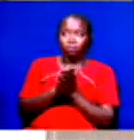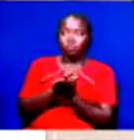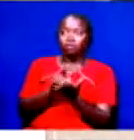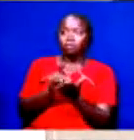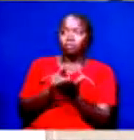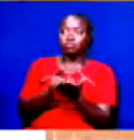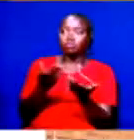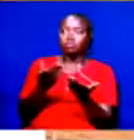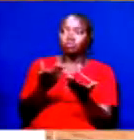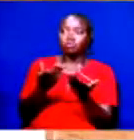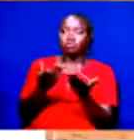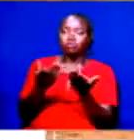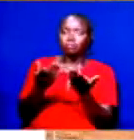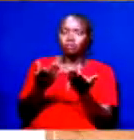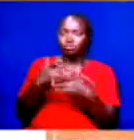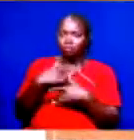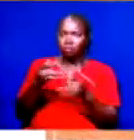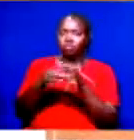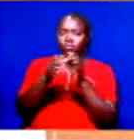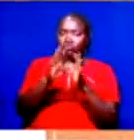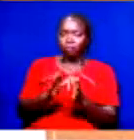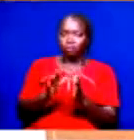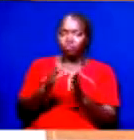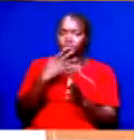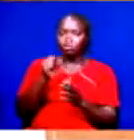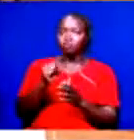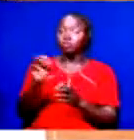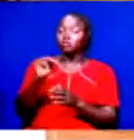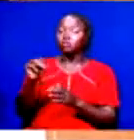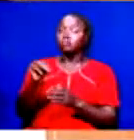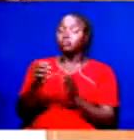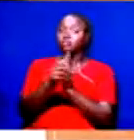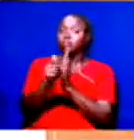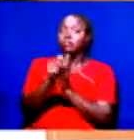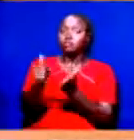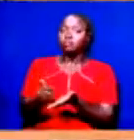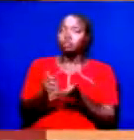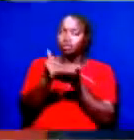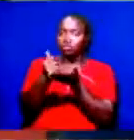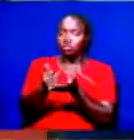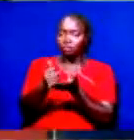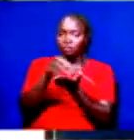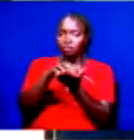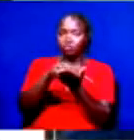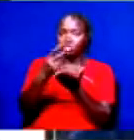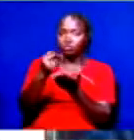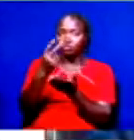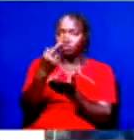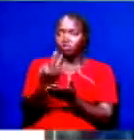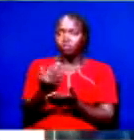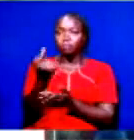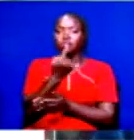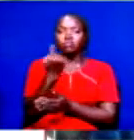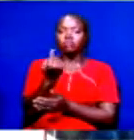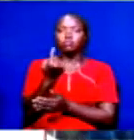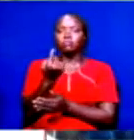resident coordinator, says $500 million is needed to mitigate the situation in 2023 alone. We think that there are